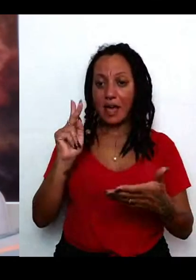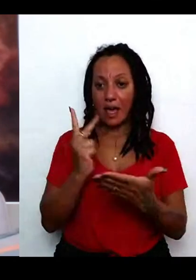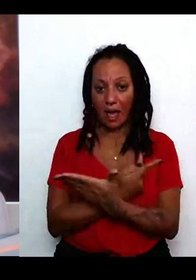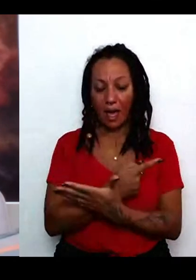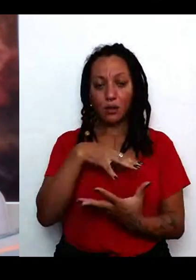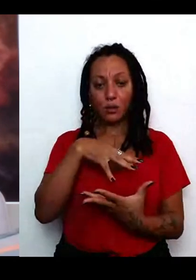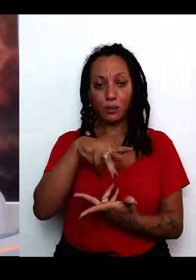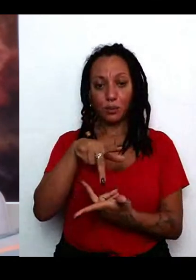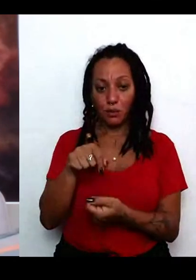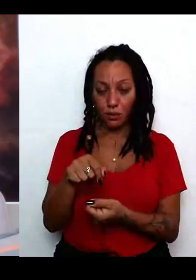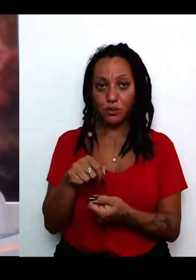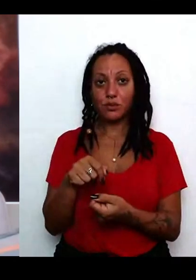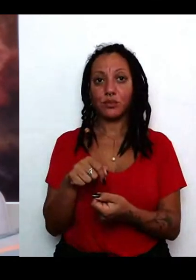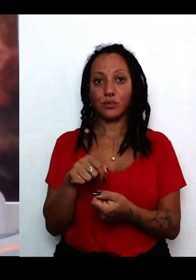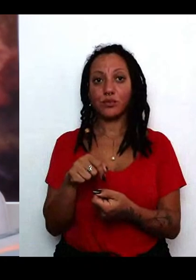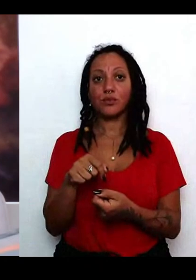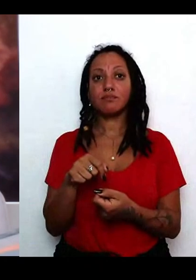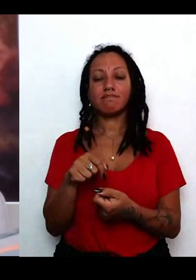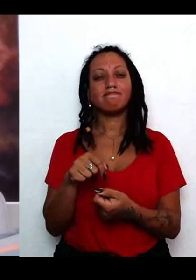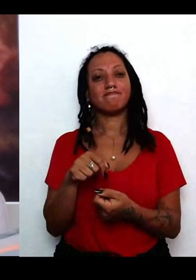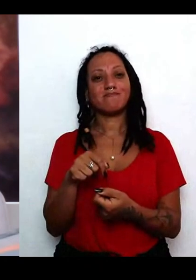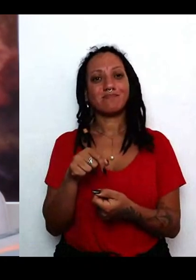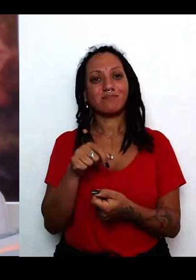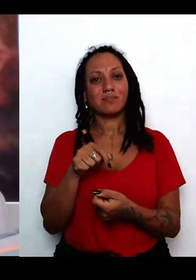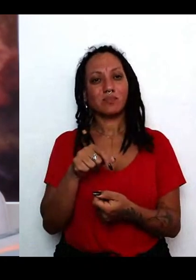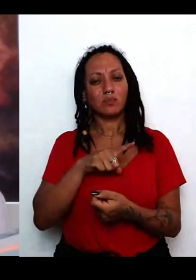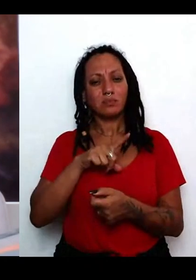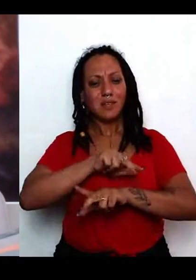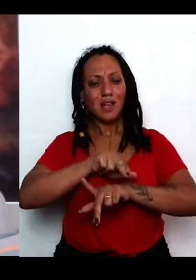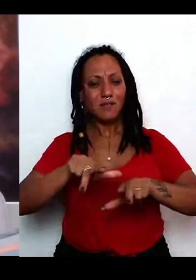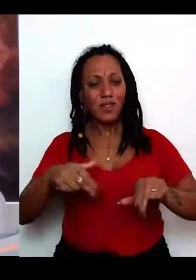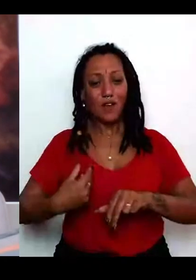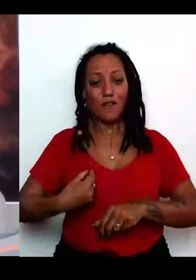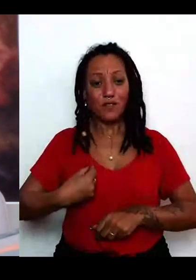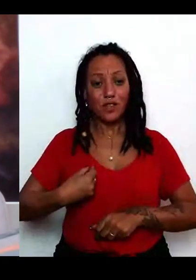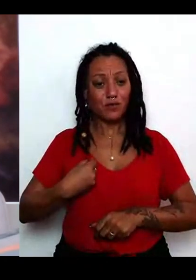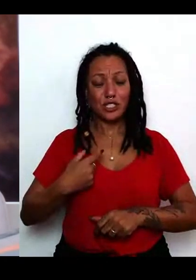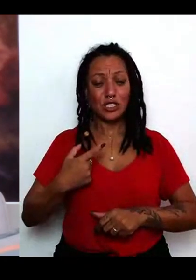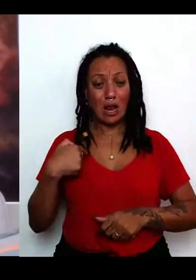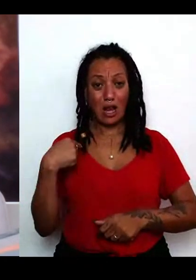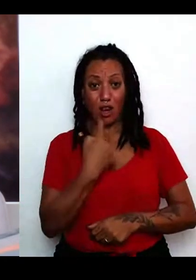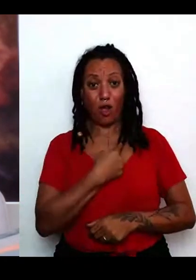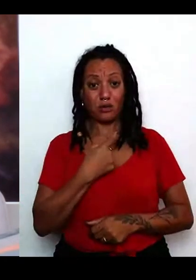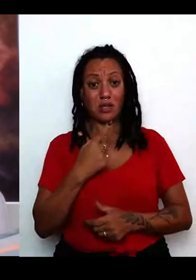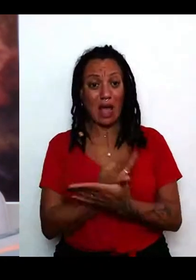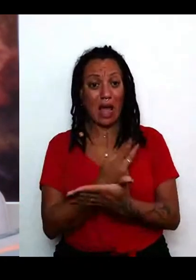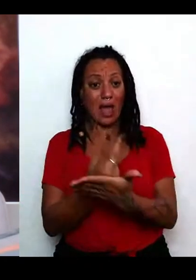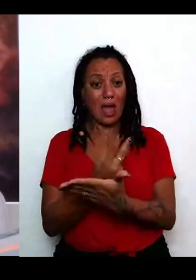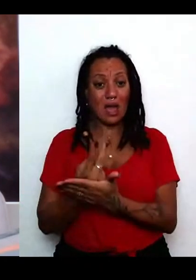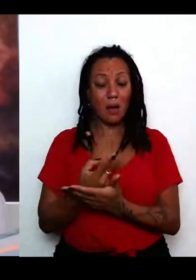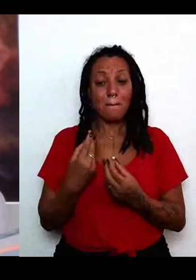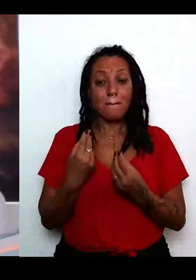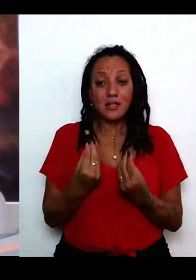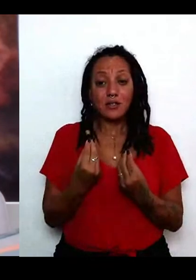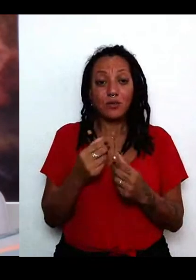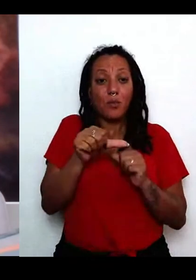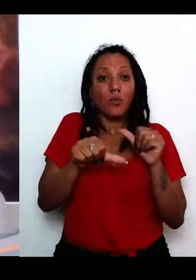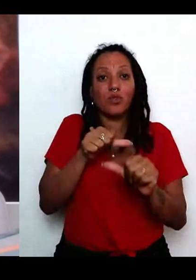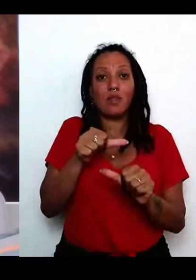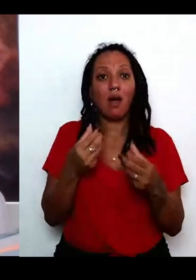we going to change that with the limited tools we have which include law